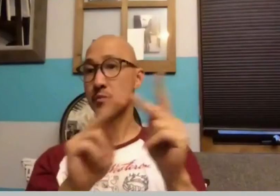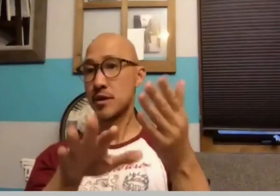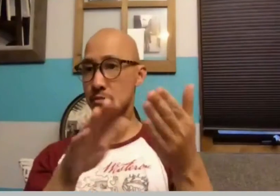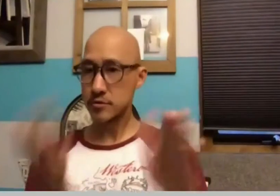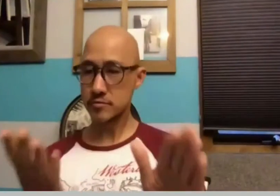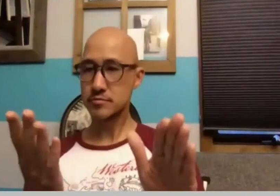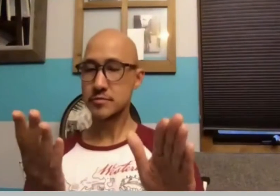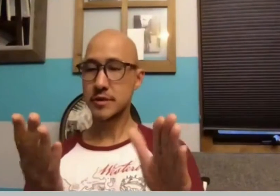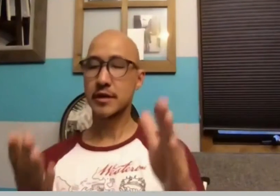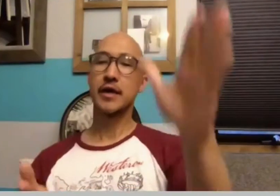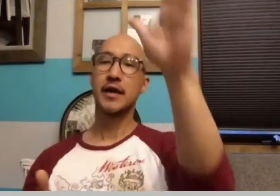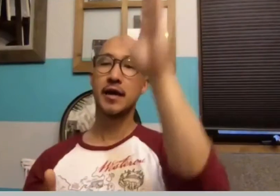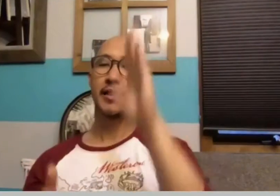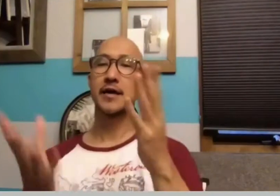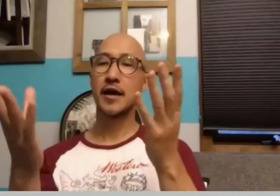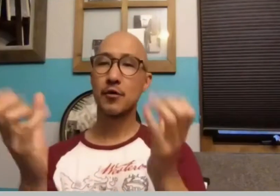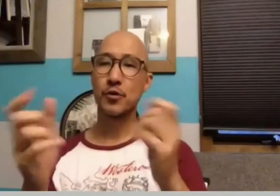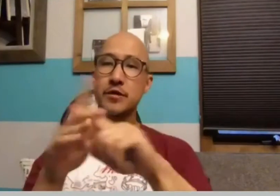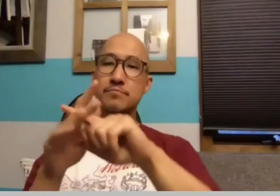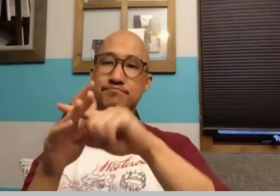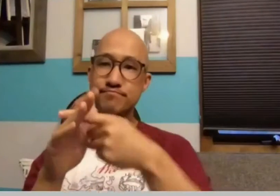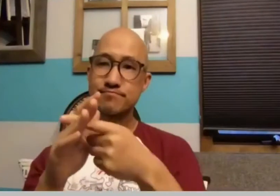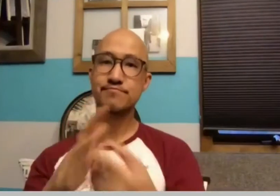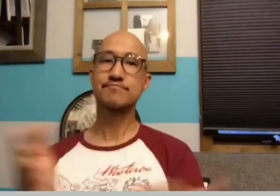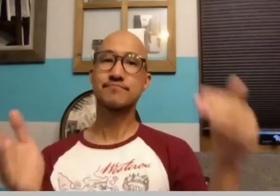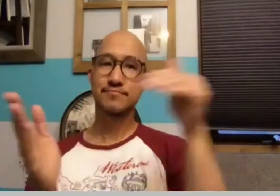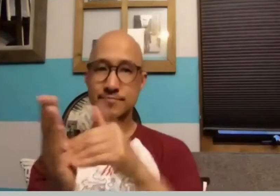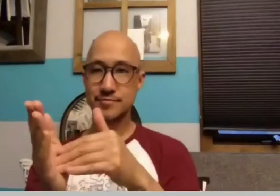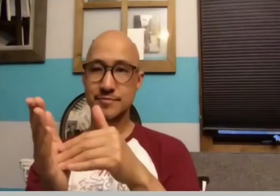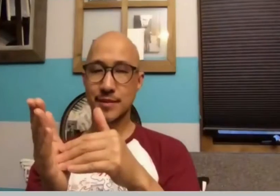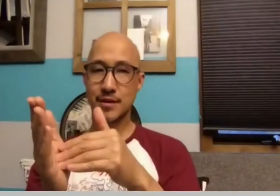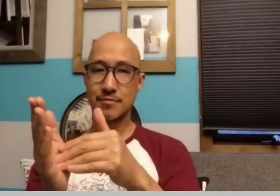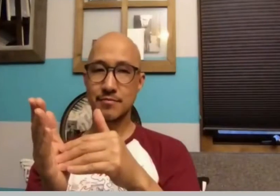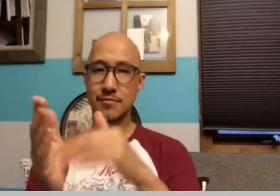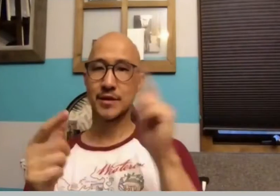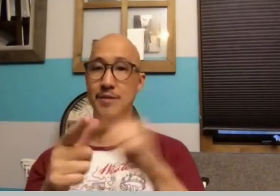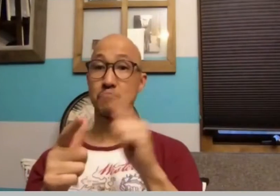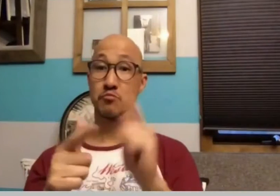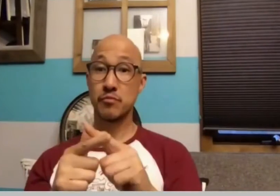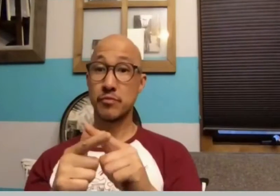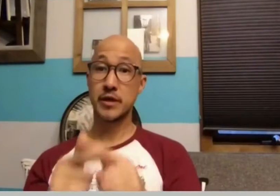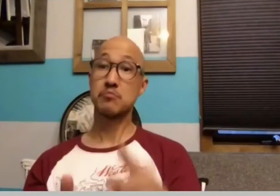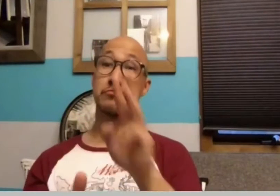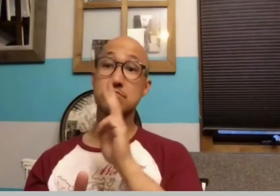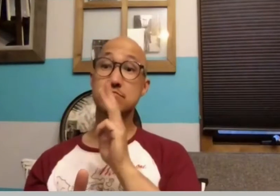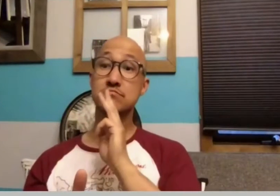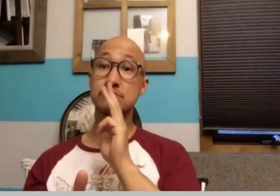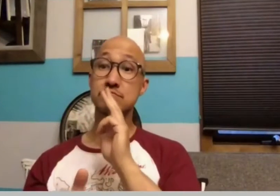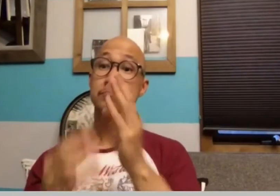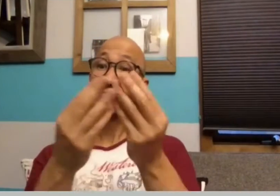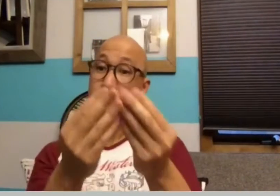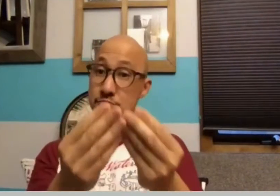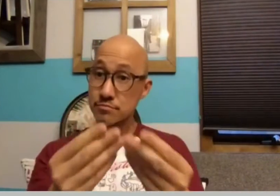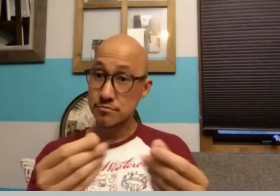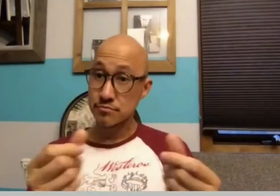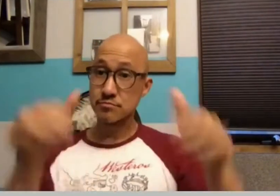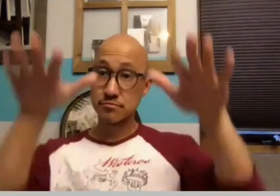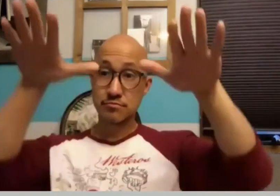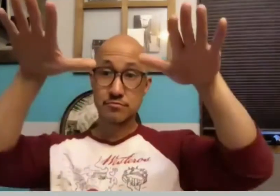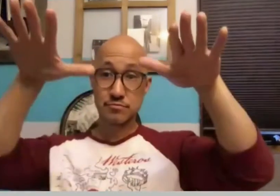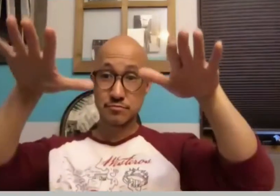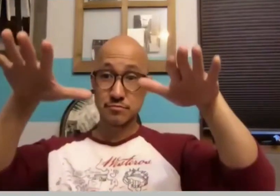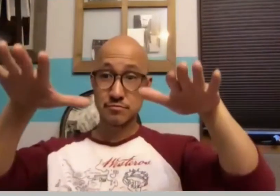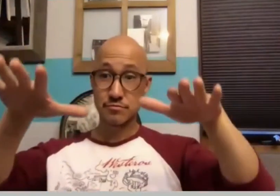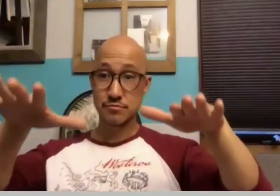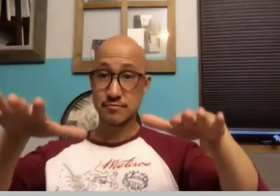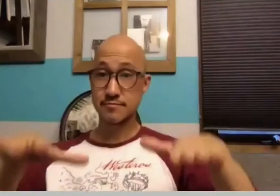what it was intended. So what God does is He changed tactics, right? He enters into covenant with